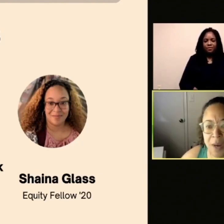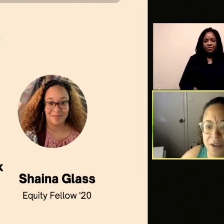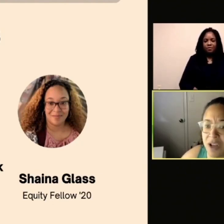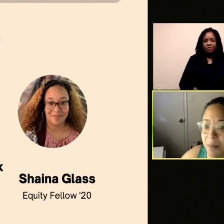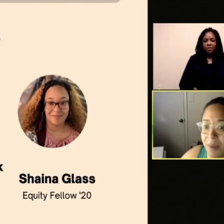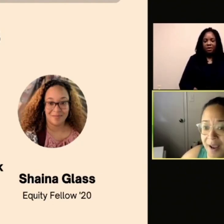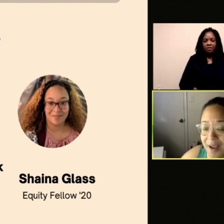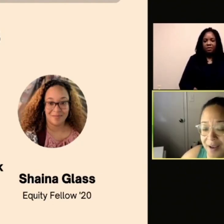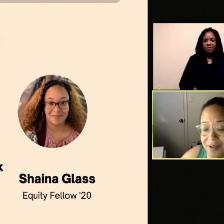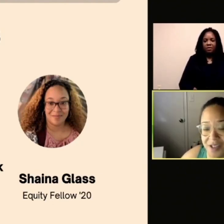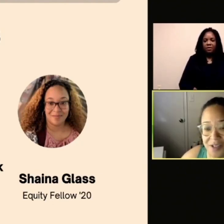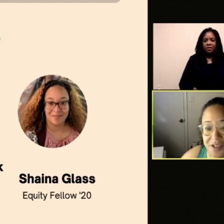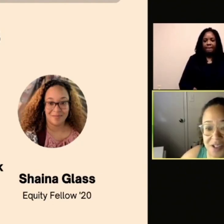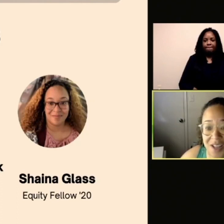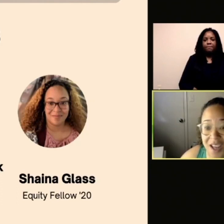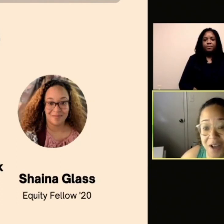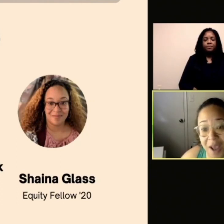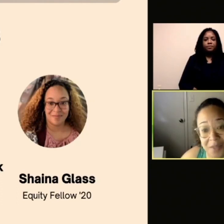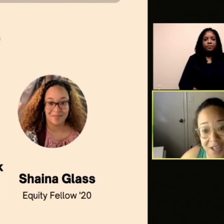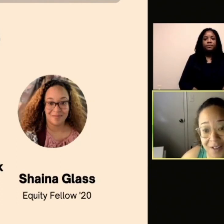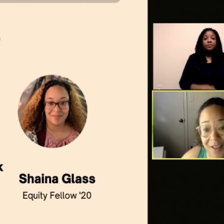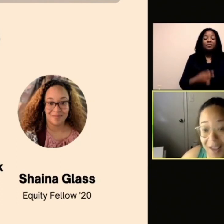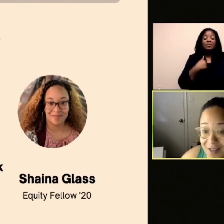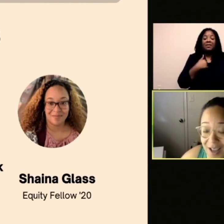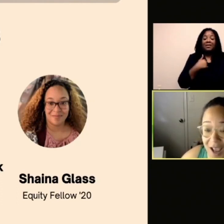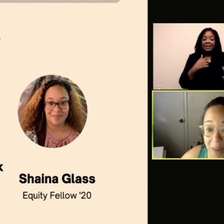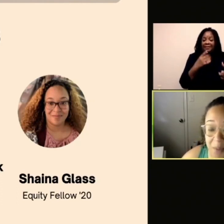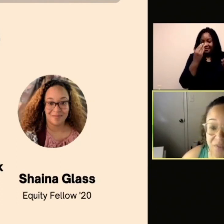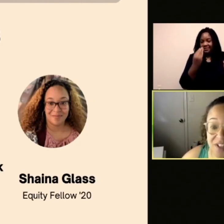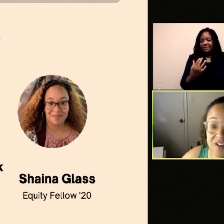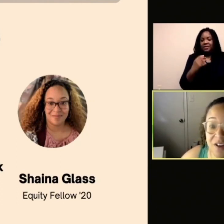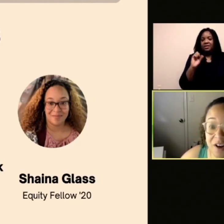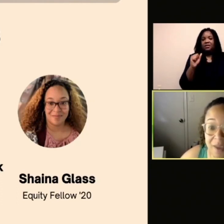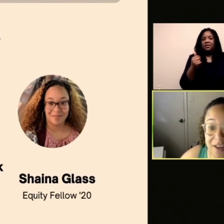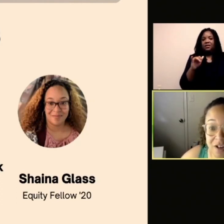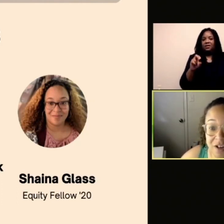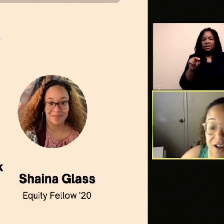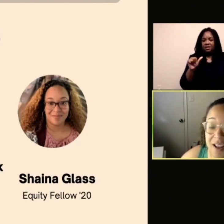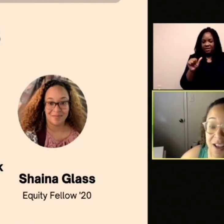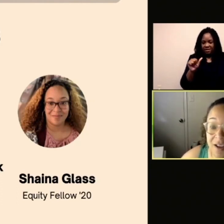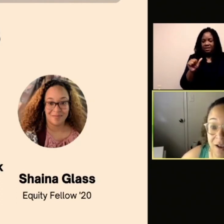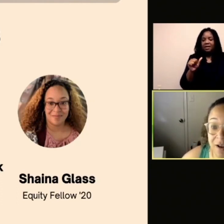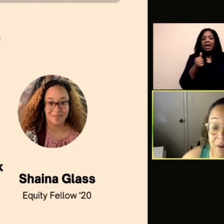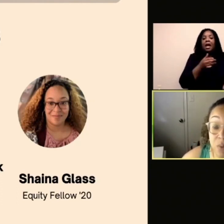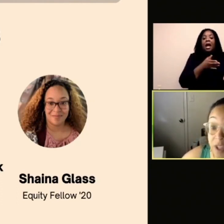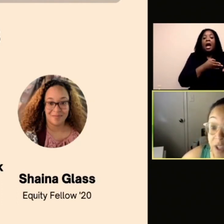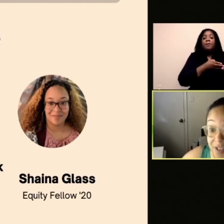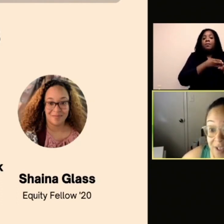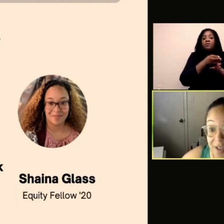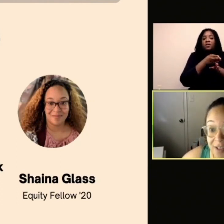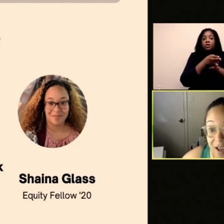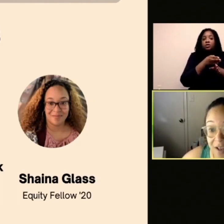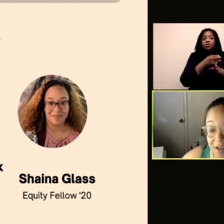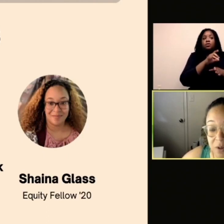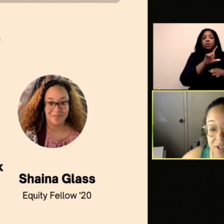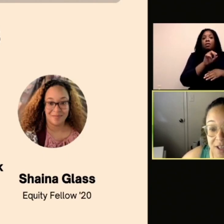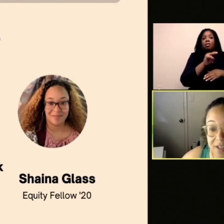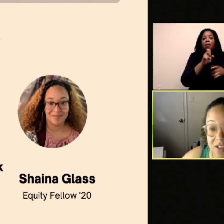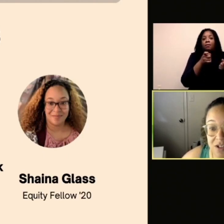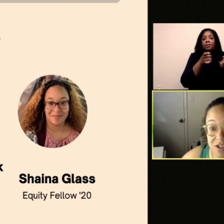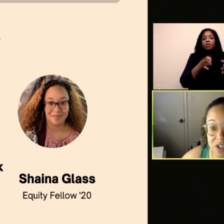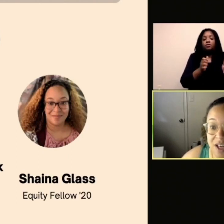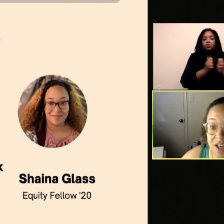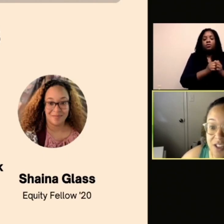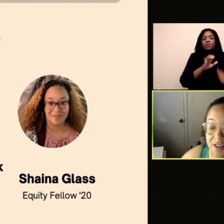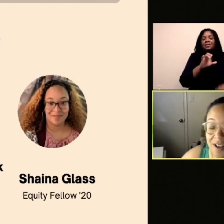But I'll start by just saying I'm Shaina Glass. I'm a professional learning manager with CSTA, the Computer Science